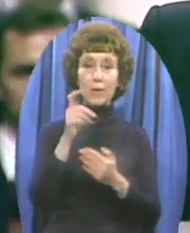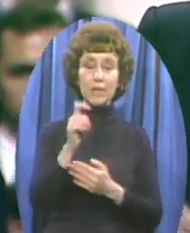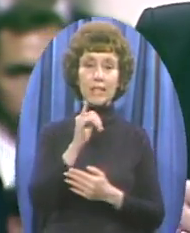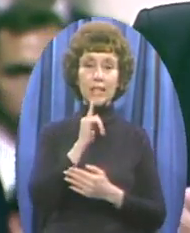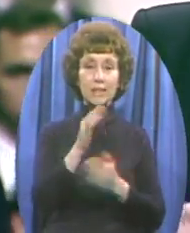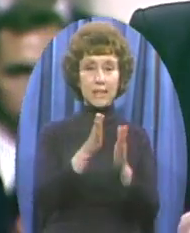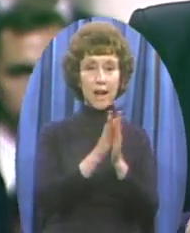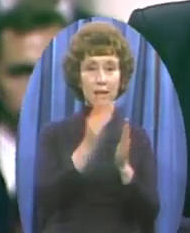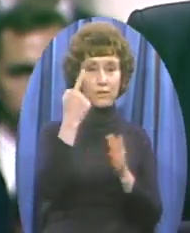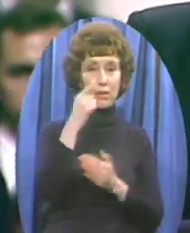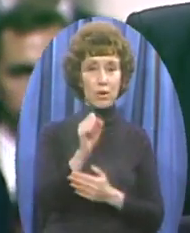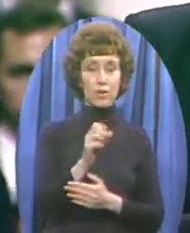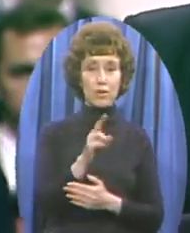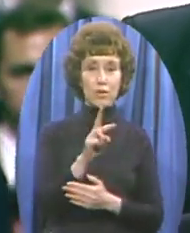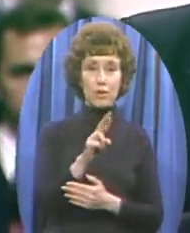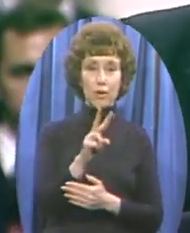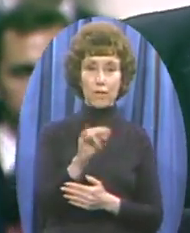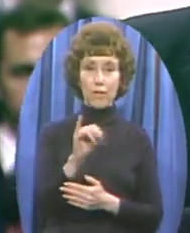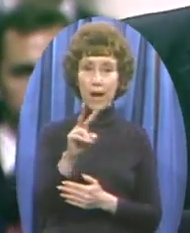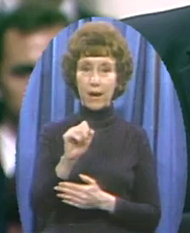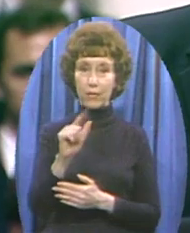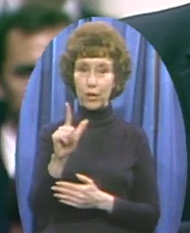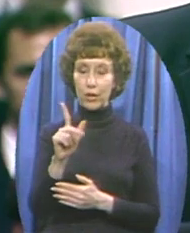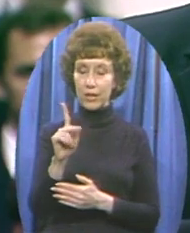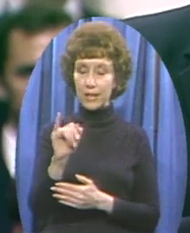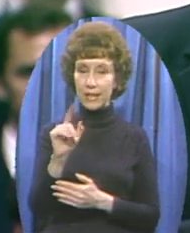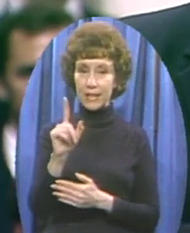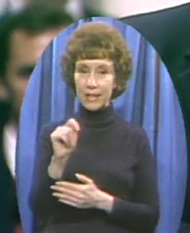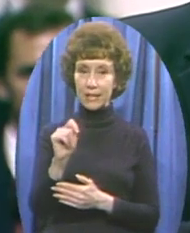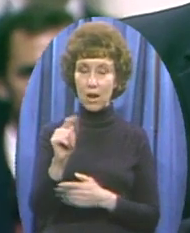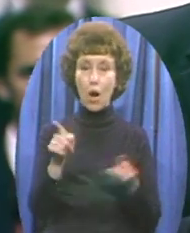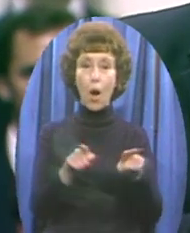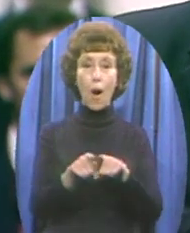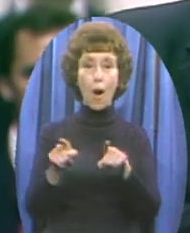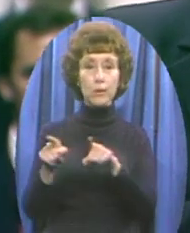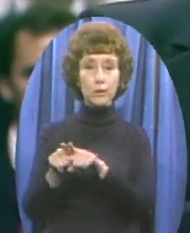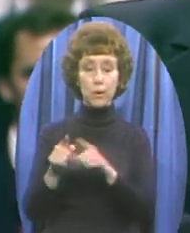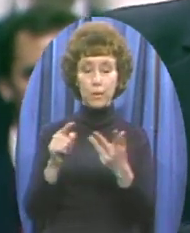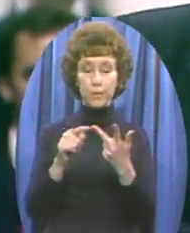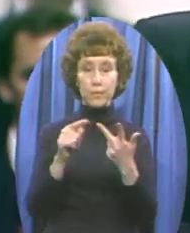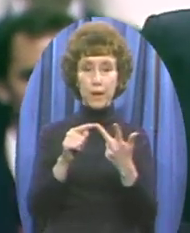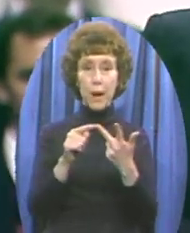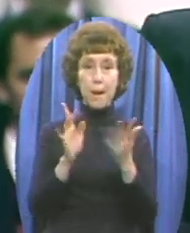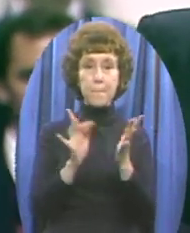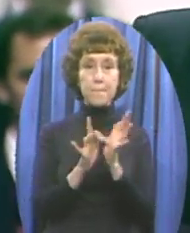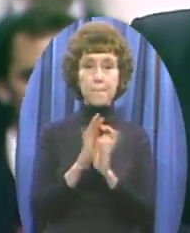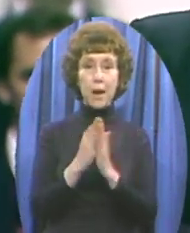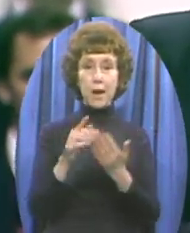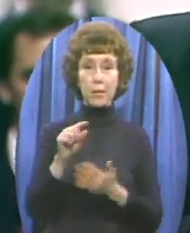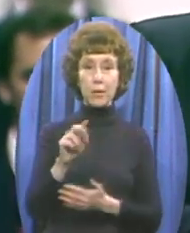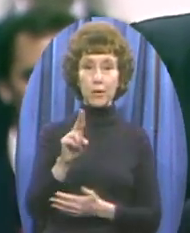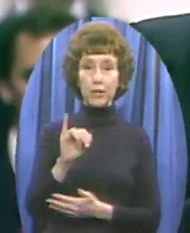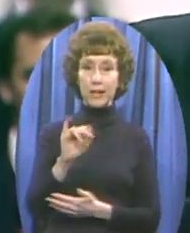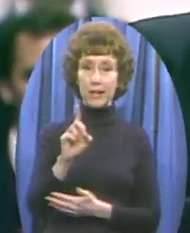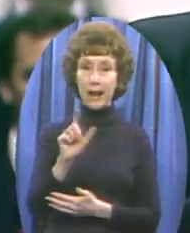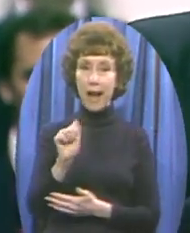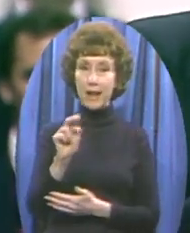survival kit. Also, there's a Bible guidance wheel. And this Bible guidance